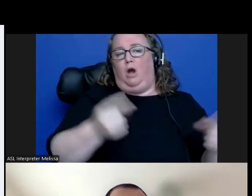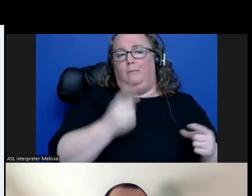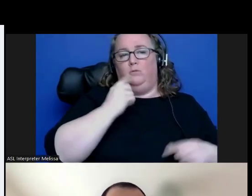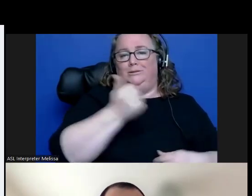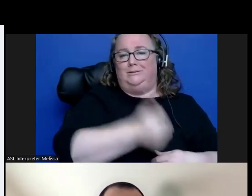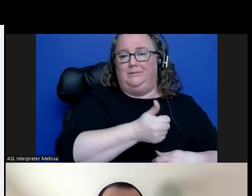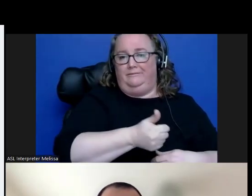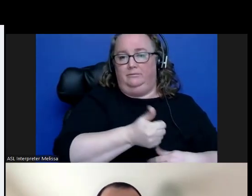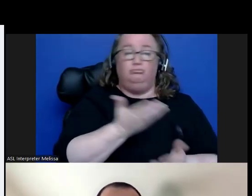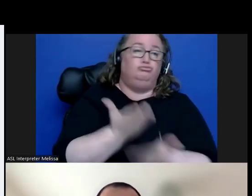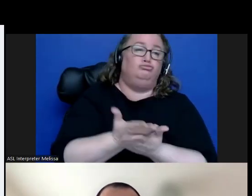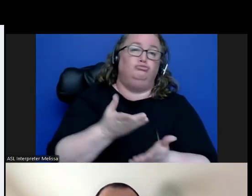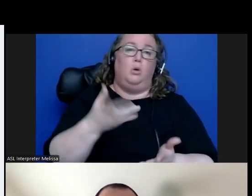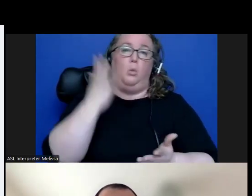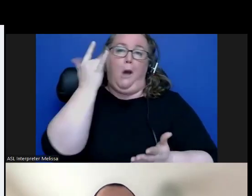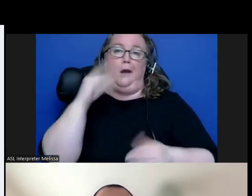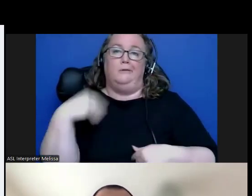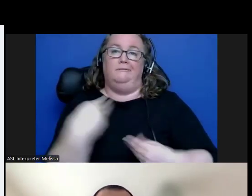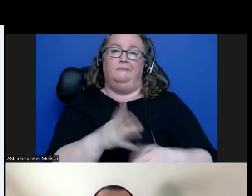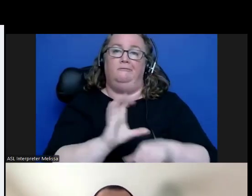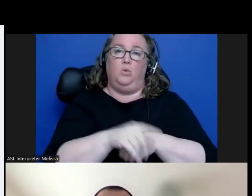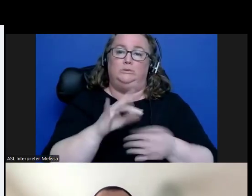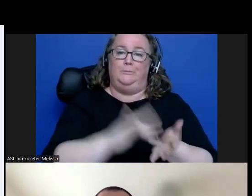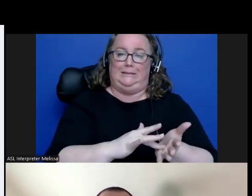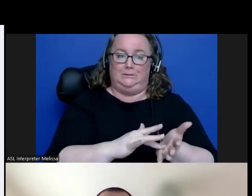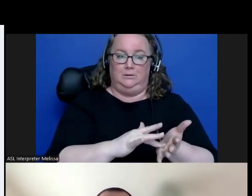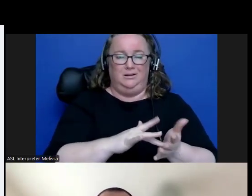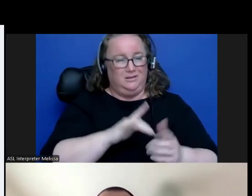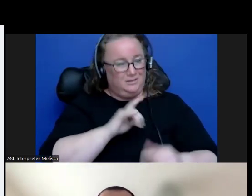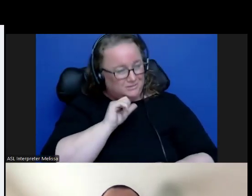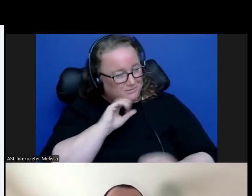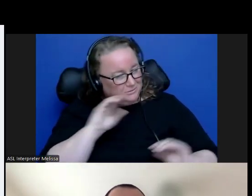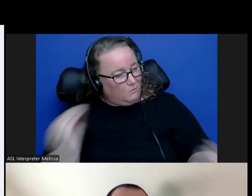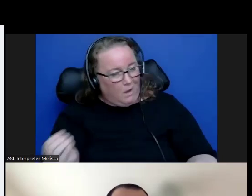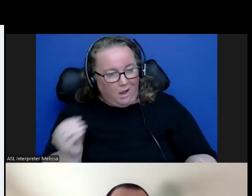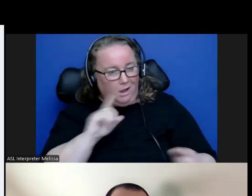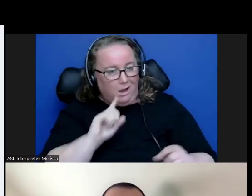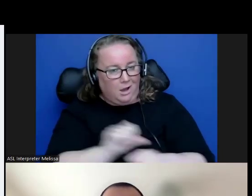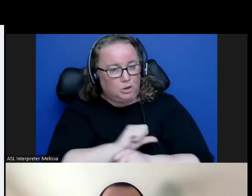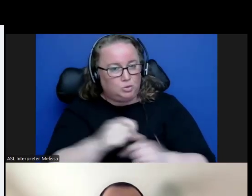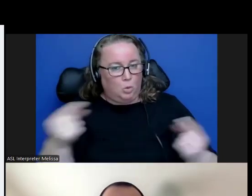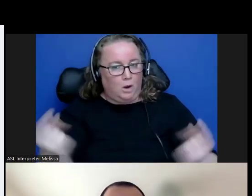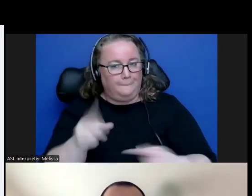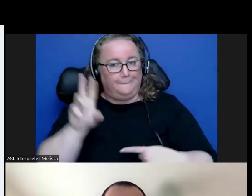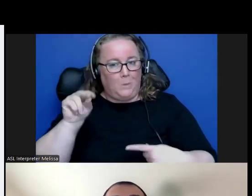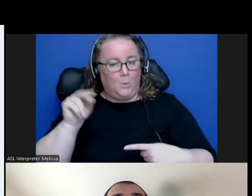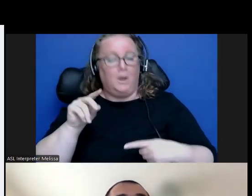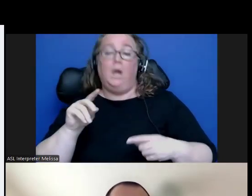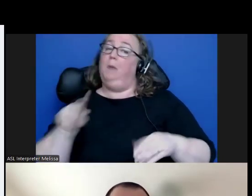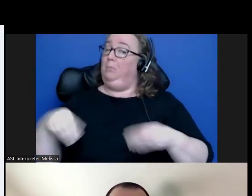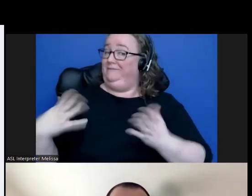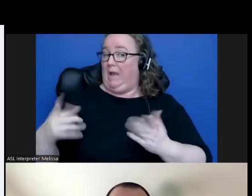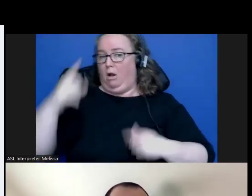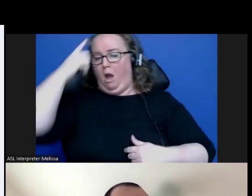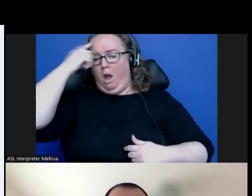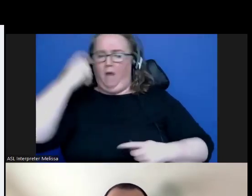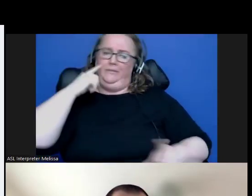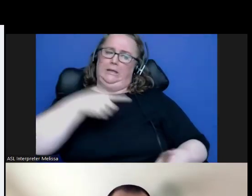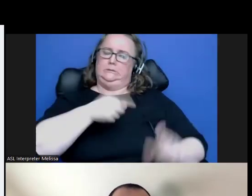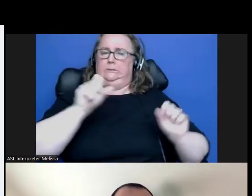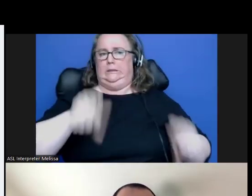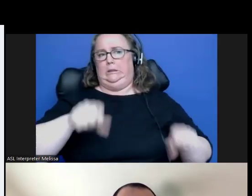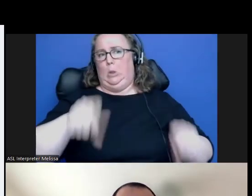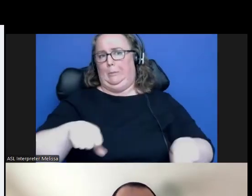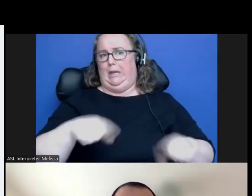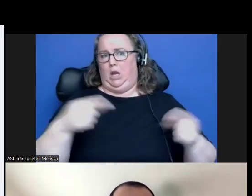others to justify restraining a patient. So there's no actual harm. It's just what the provider perceives to be a potential for harm.